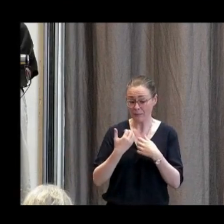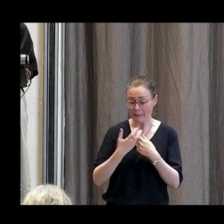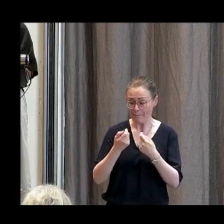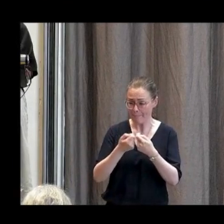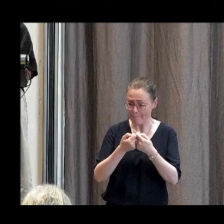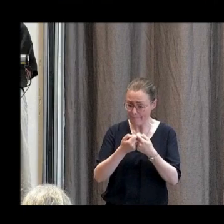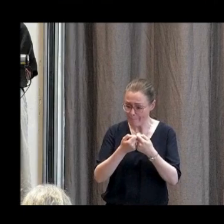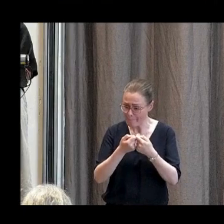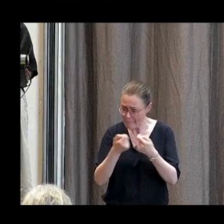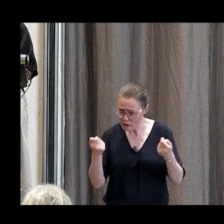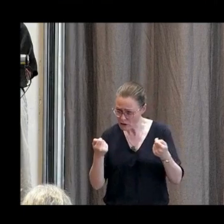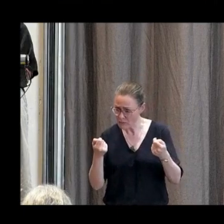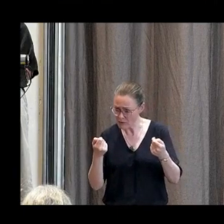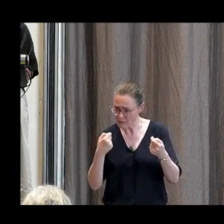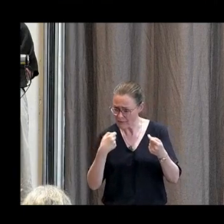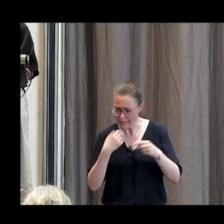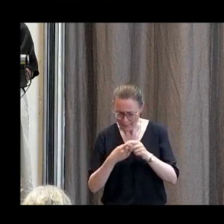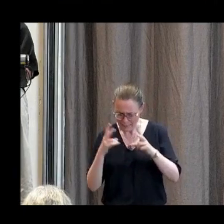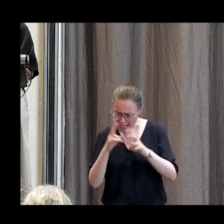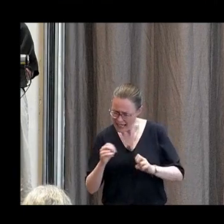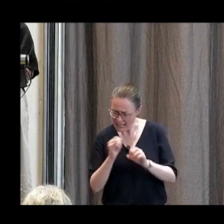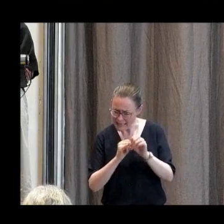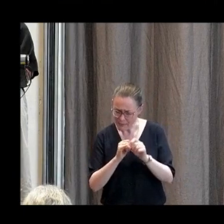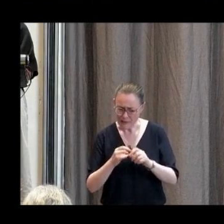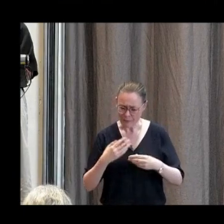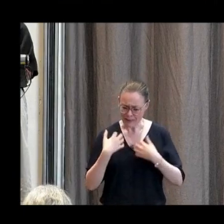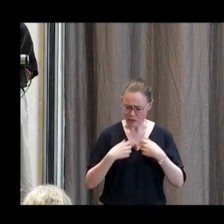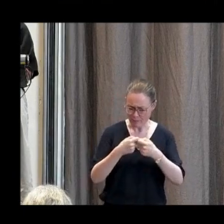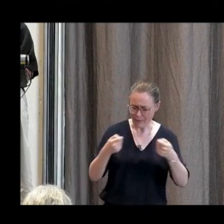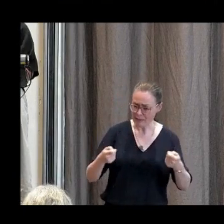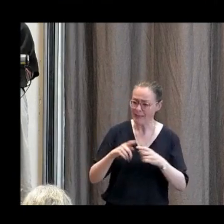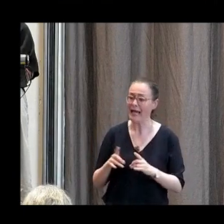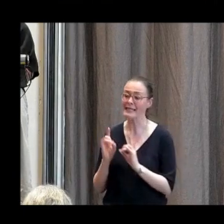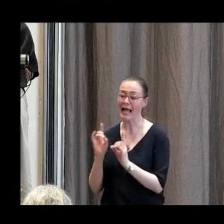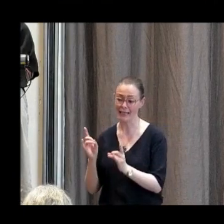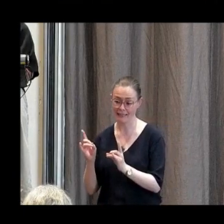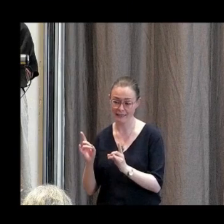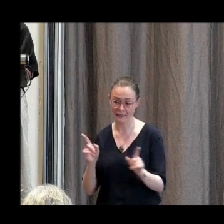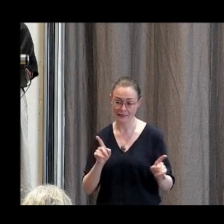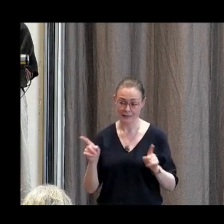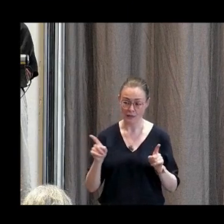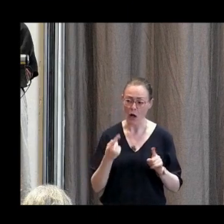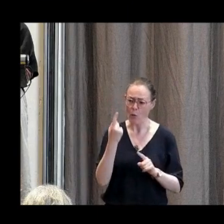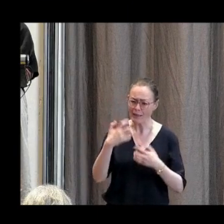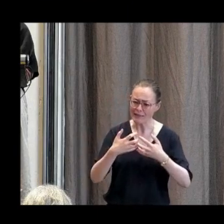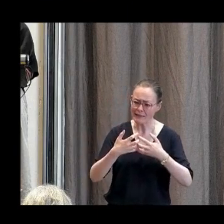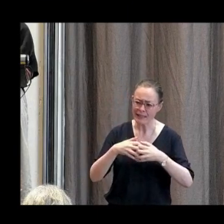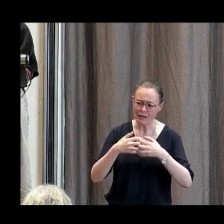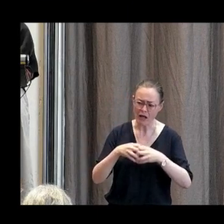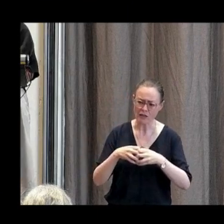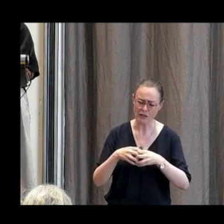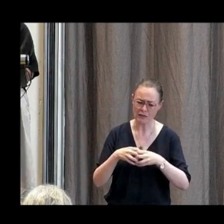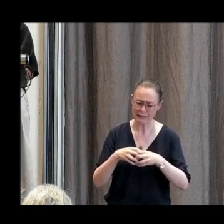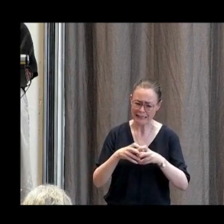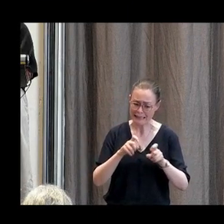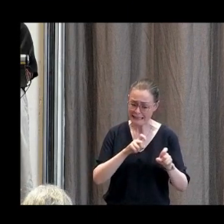measurement as an analytical chemist and our health. And I suppose one of the pieces of technology that